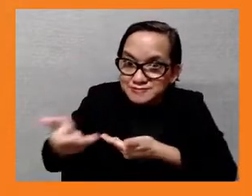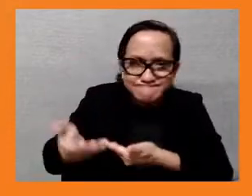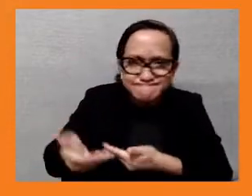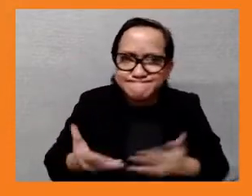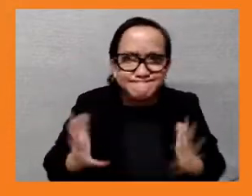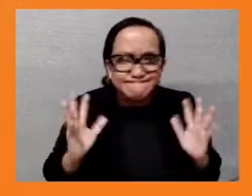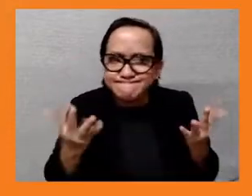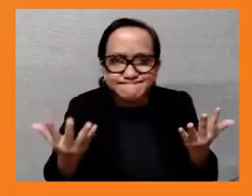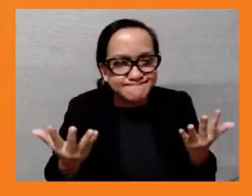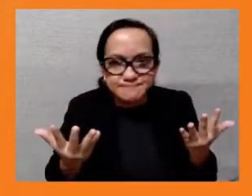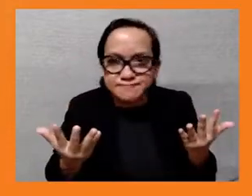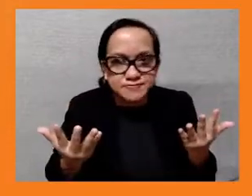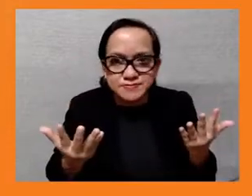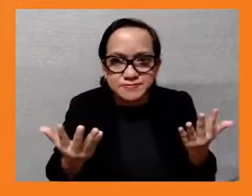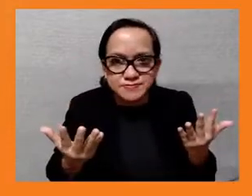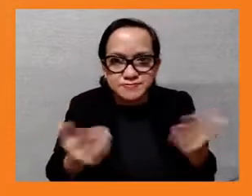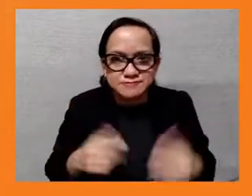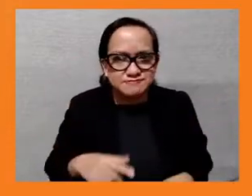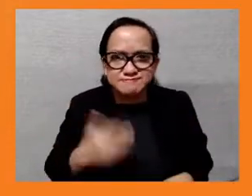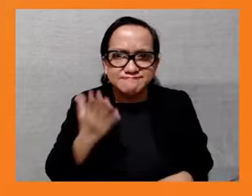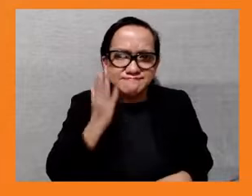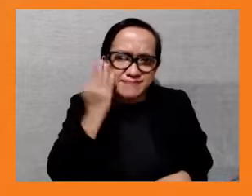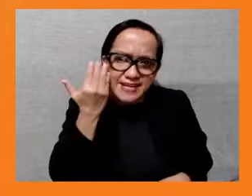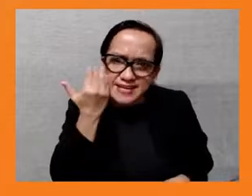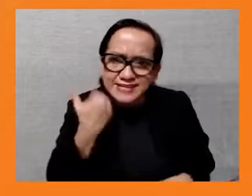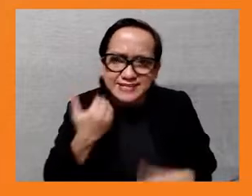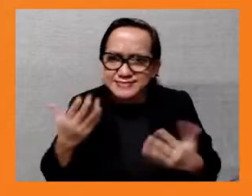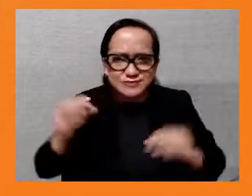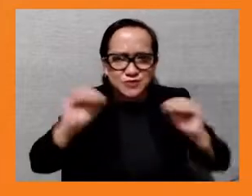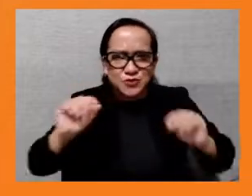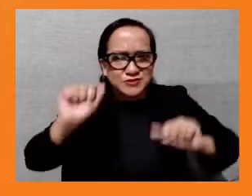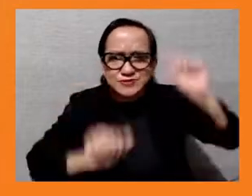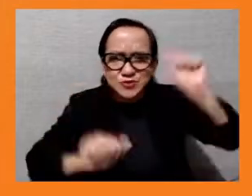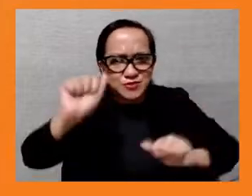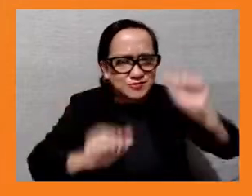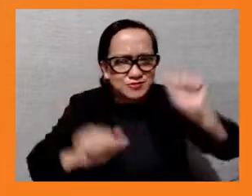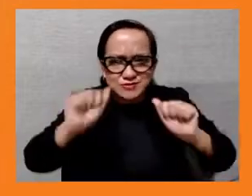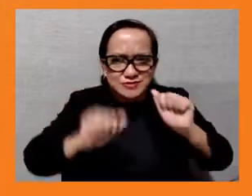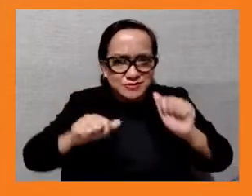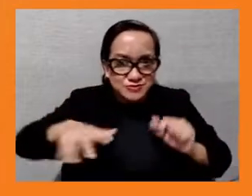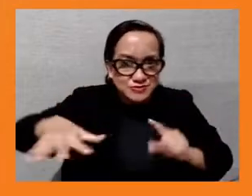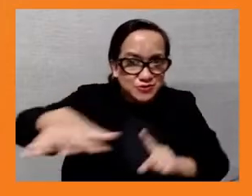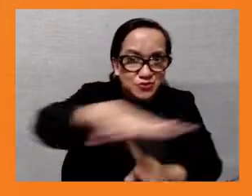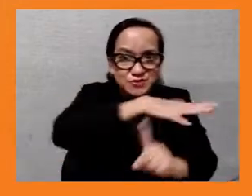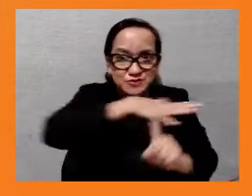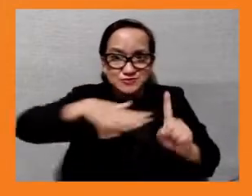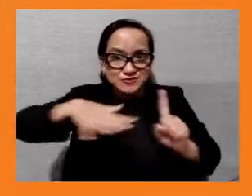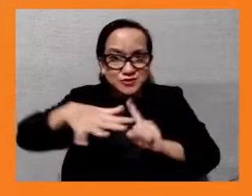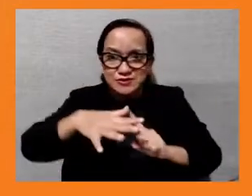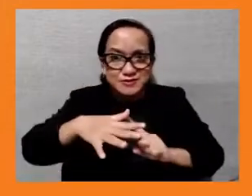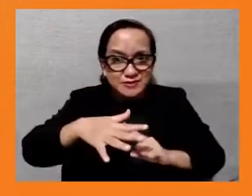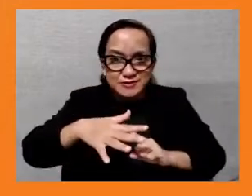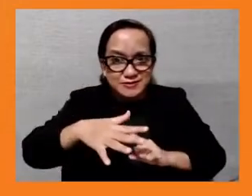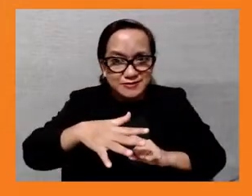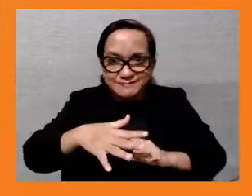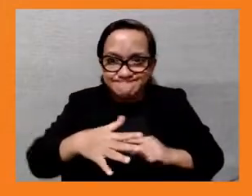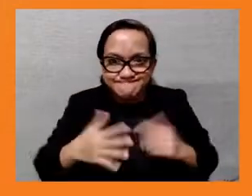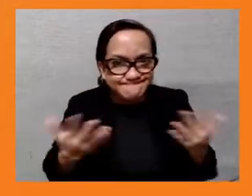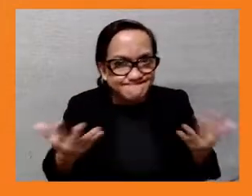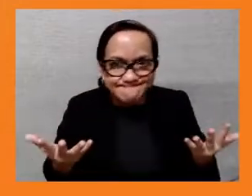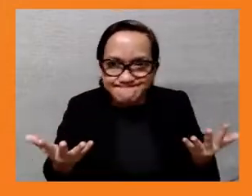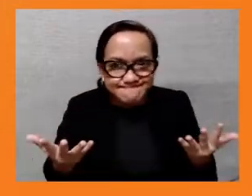and suppliers, but not at the primary level of the contractors that engage with the ADB.